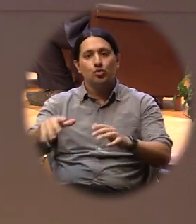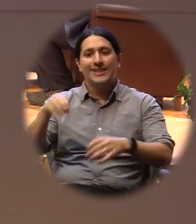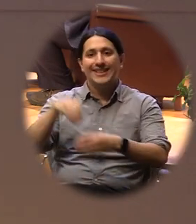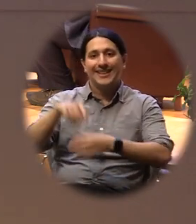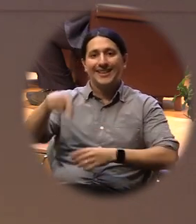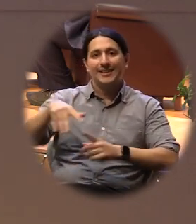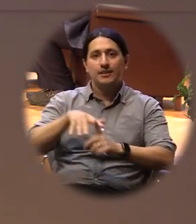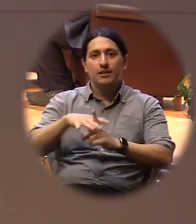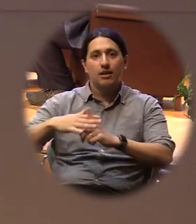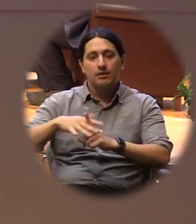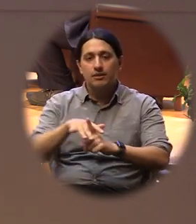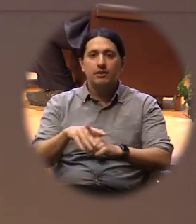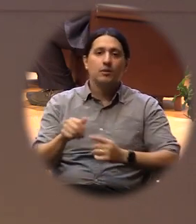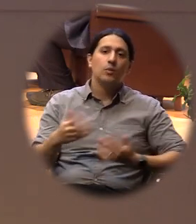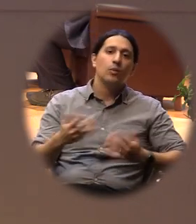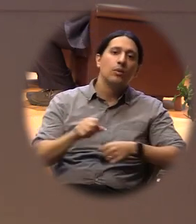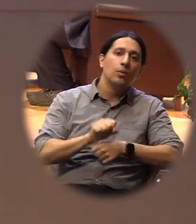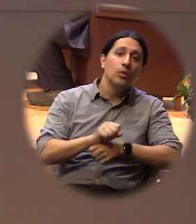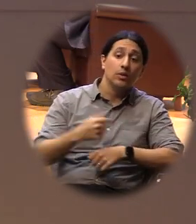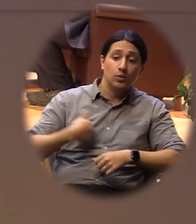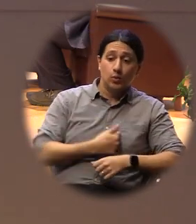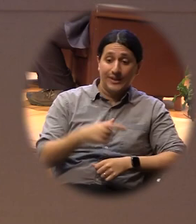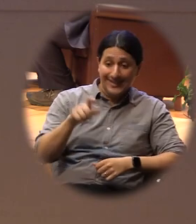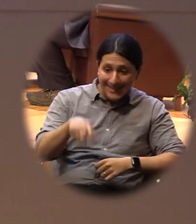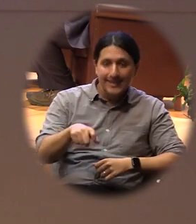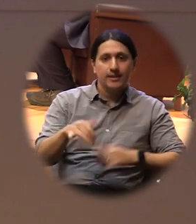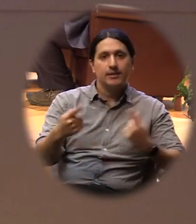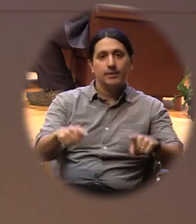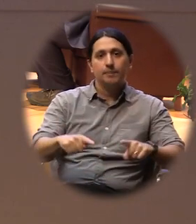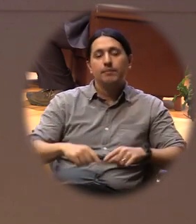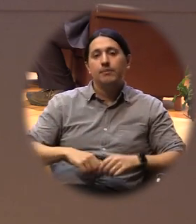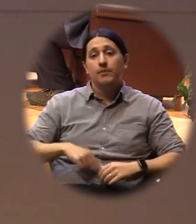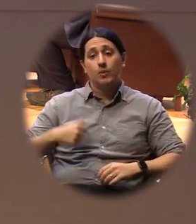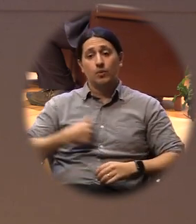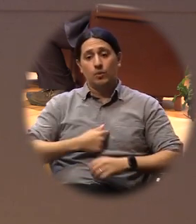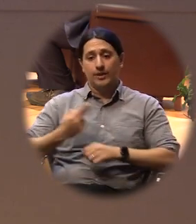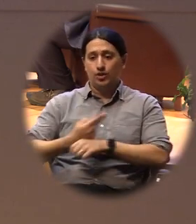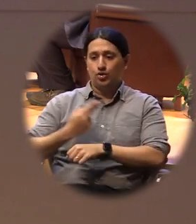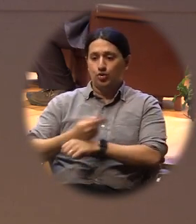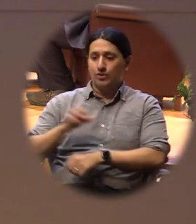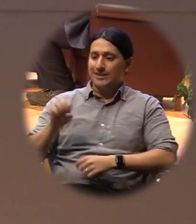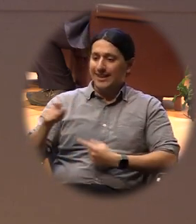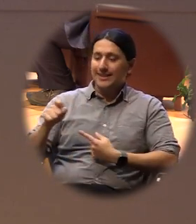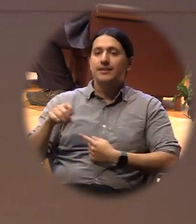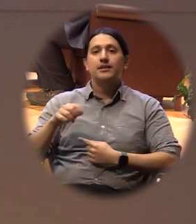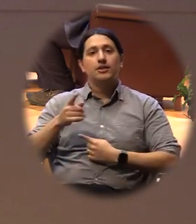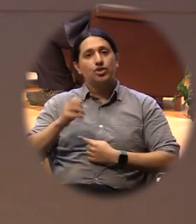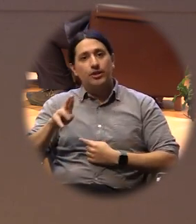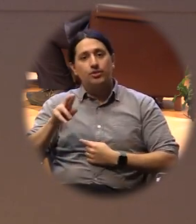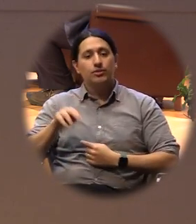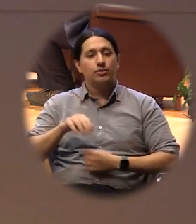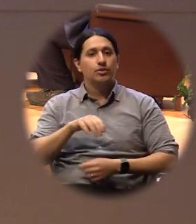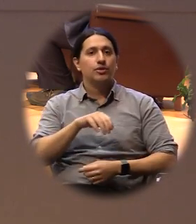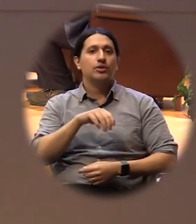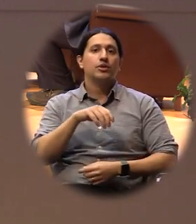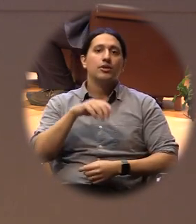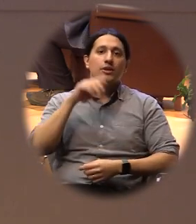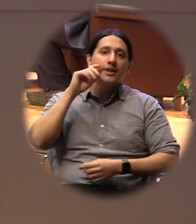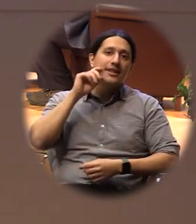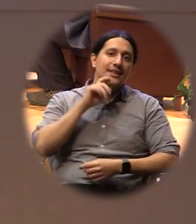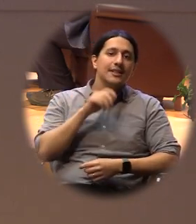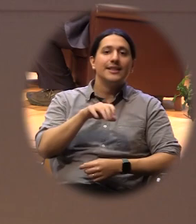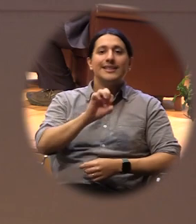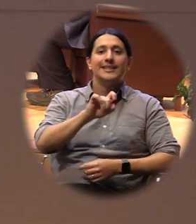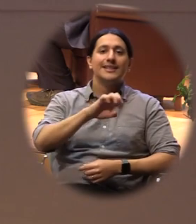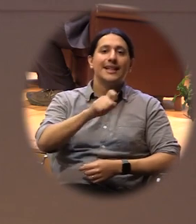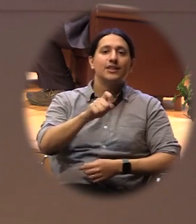want or need it to do? Are we using sex, gender, sexuality to explain something about the world, like a